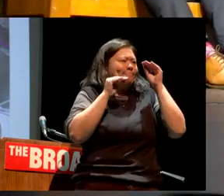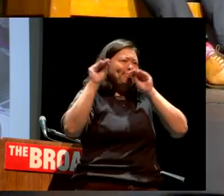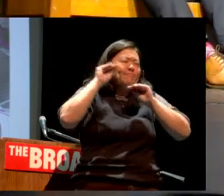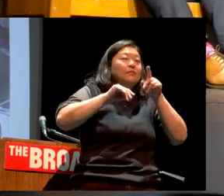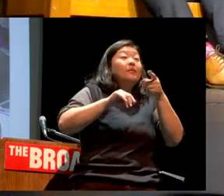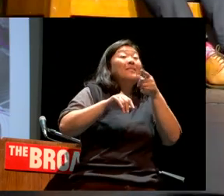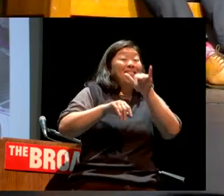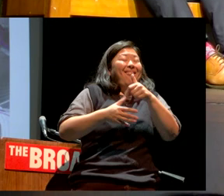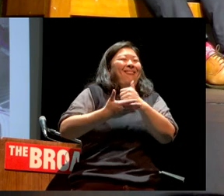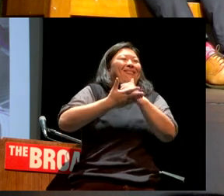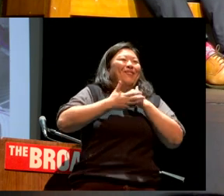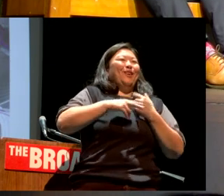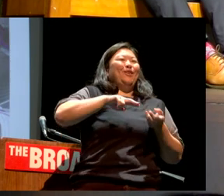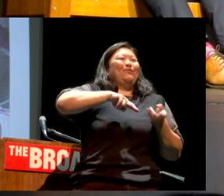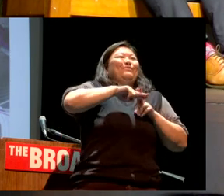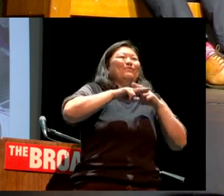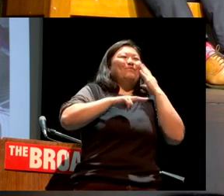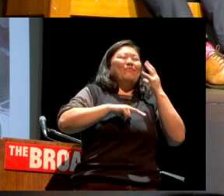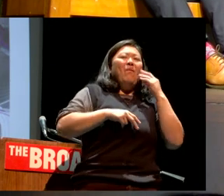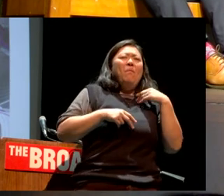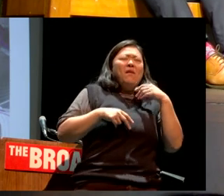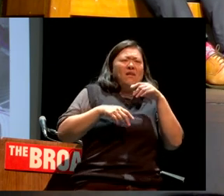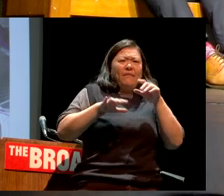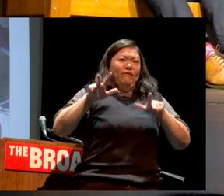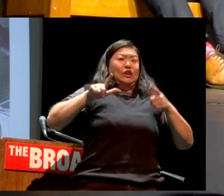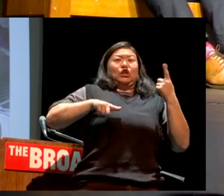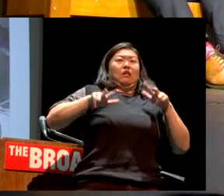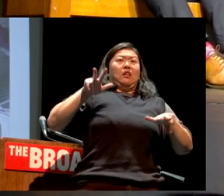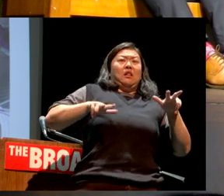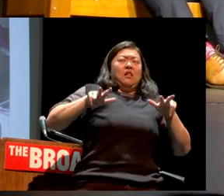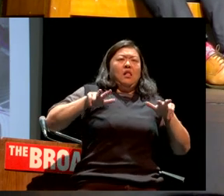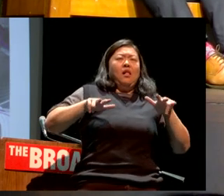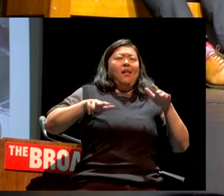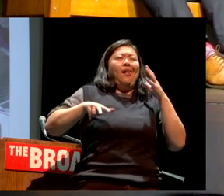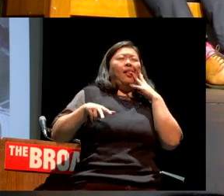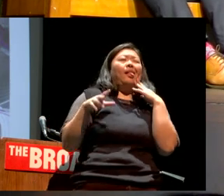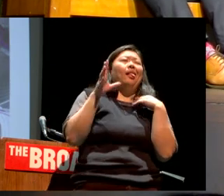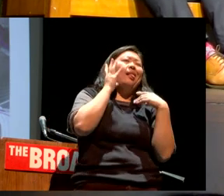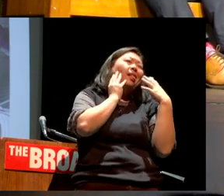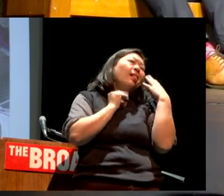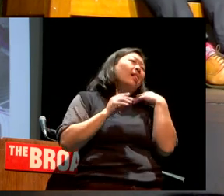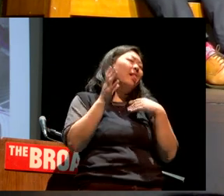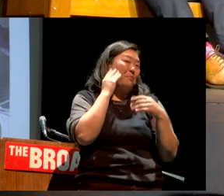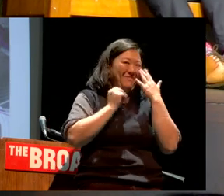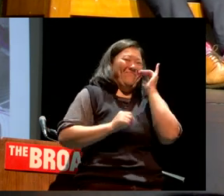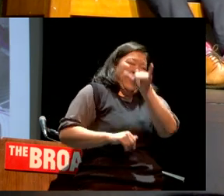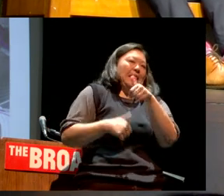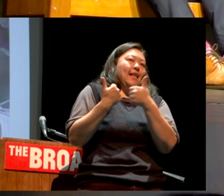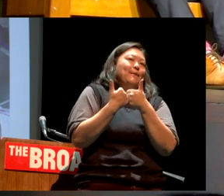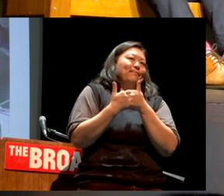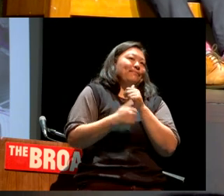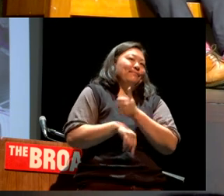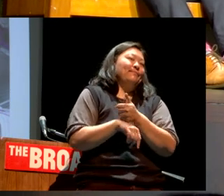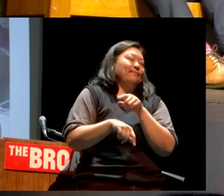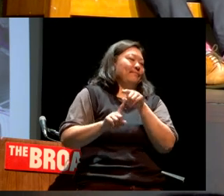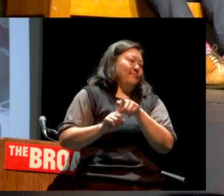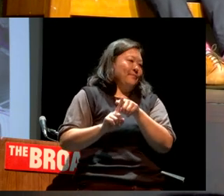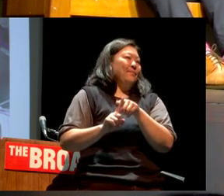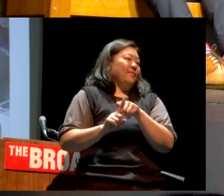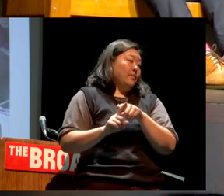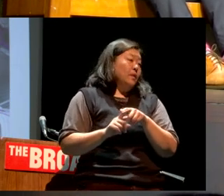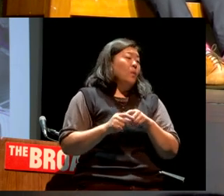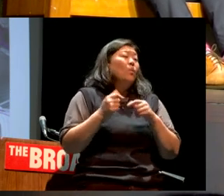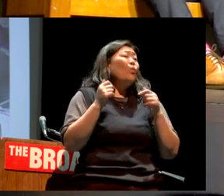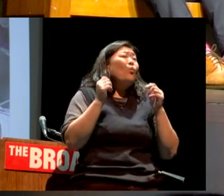world, Takashi from a very, very, very precise world, but magically, I think we combine to still keep the speed that we have at